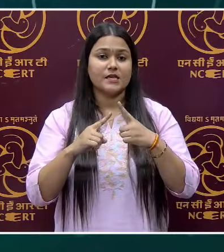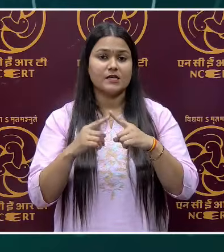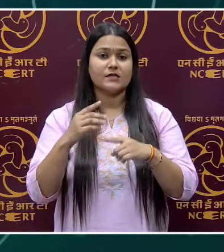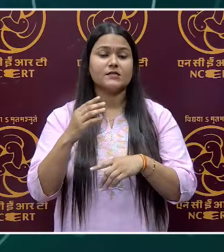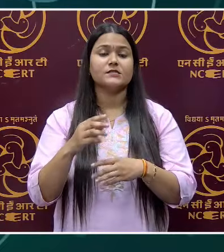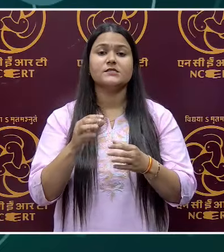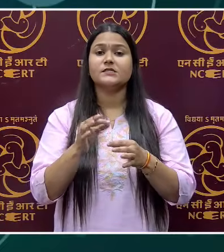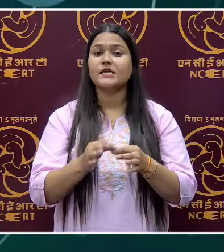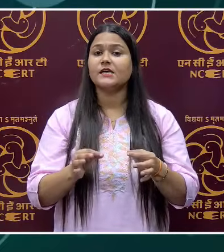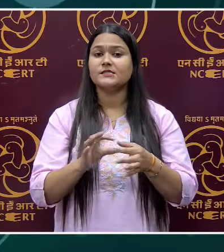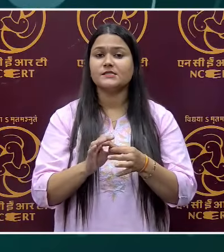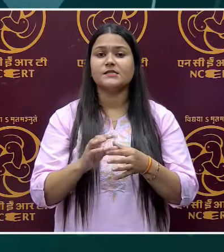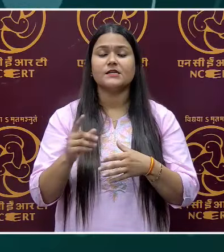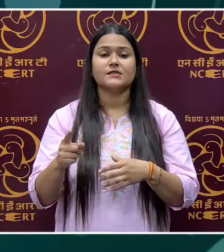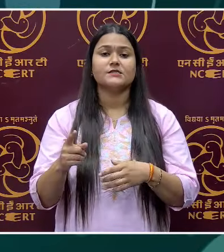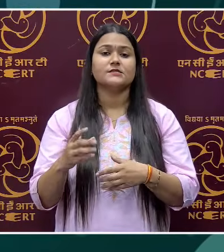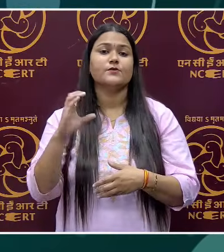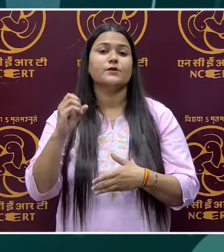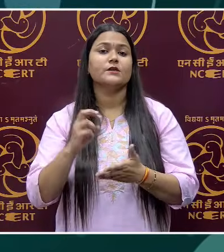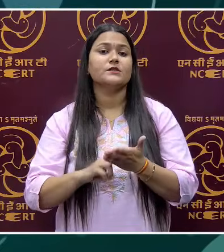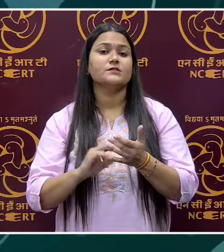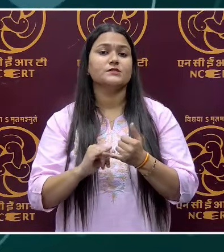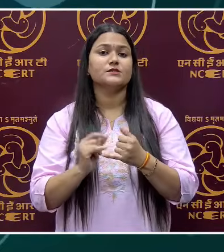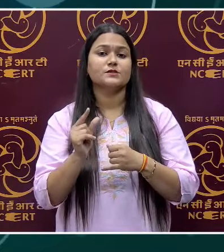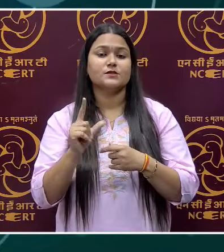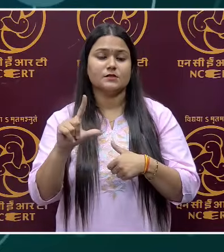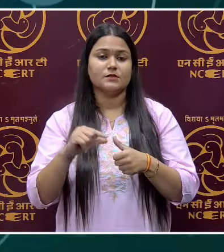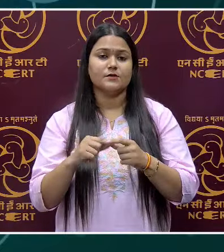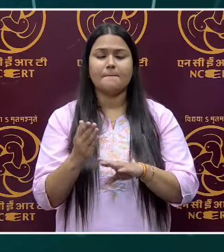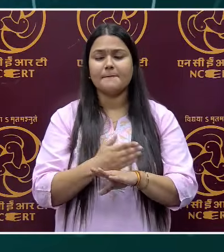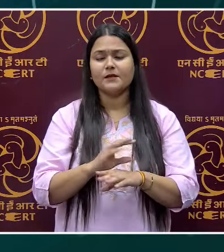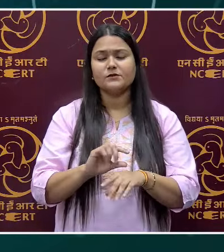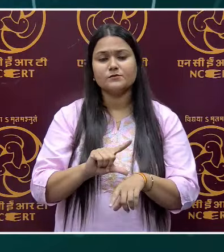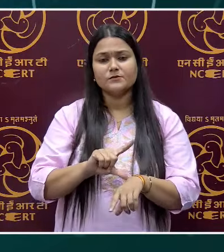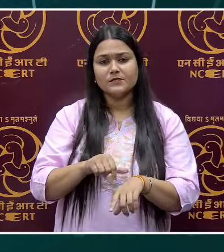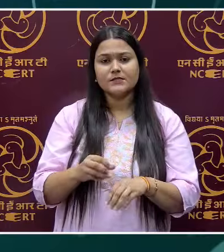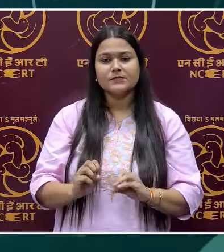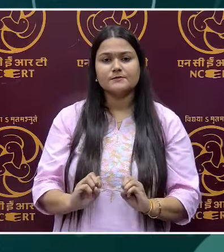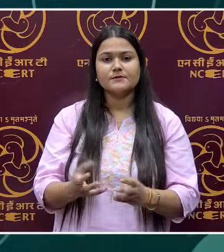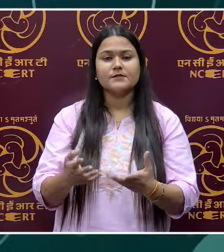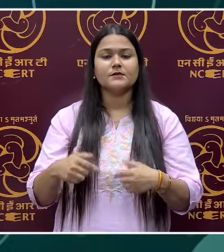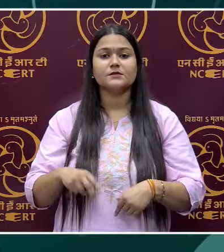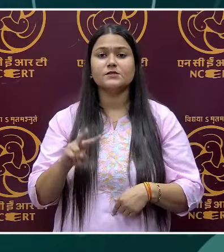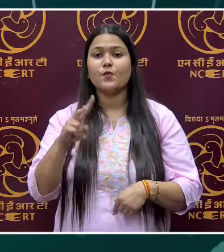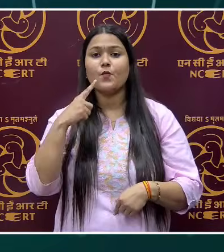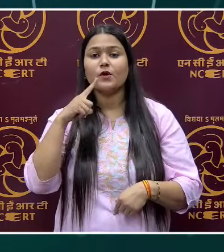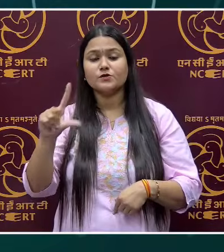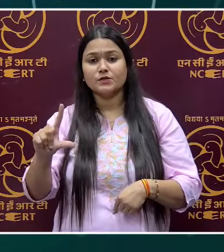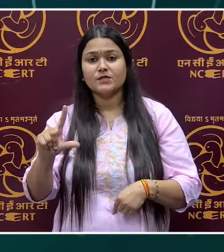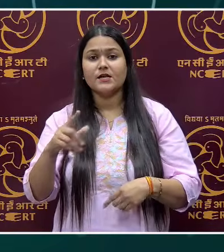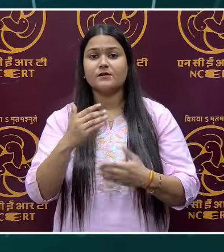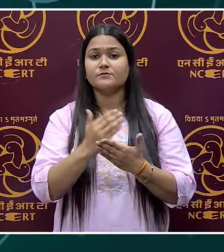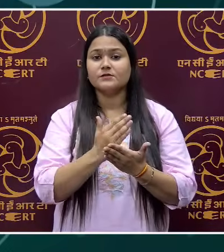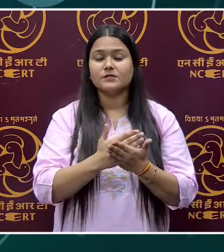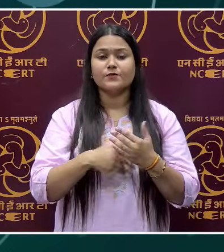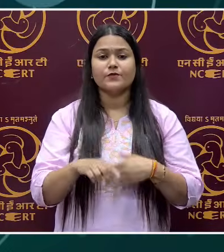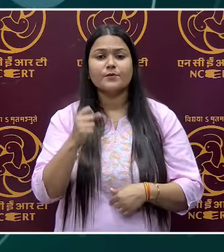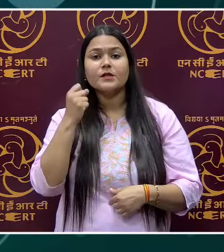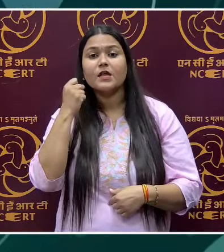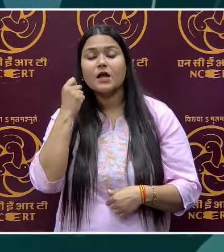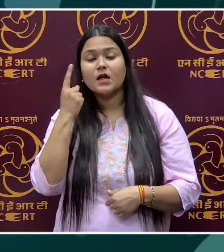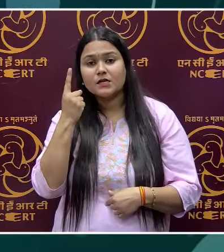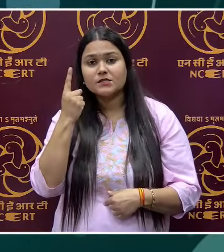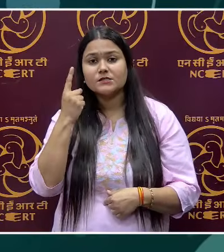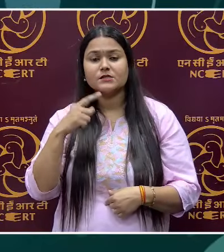Delhi. So without further ado, let's just begin this conversation, and because this is a virtual lab series, so we would like to understand a little